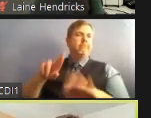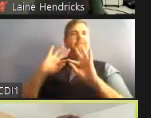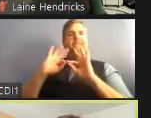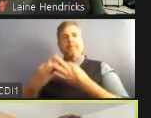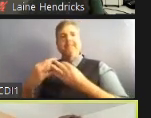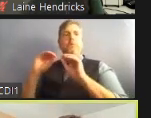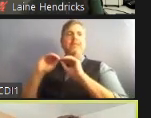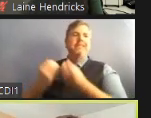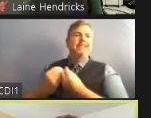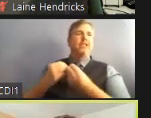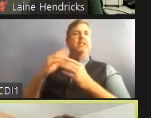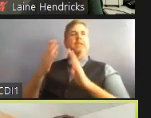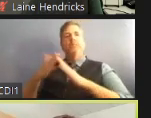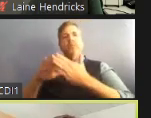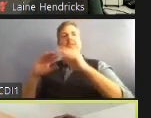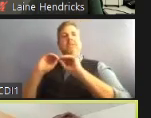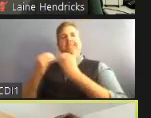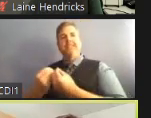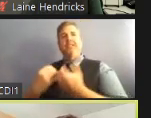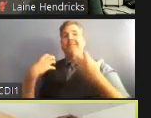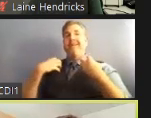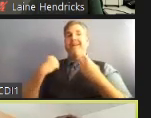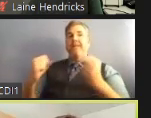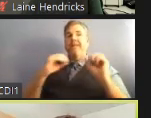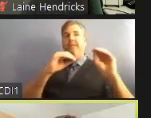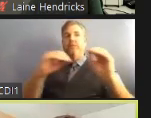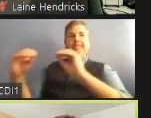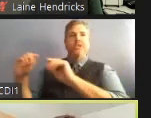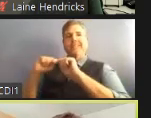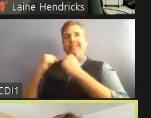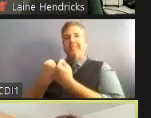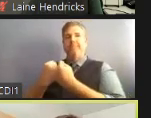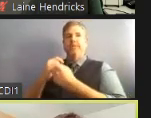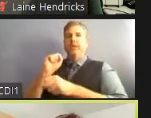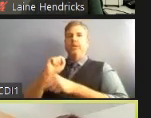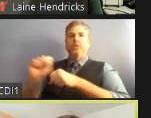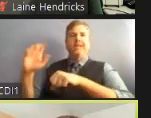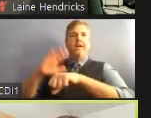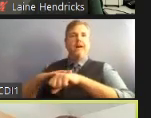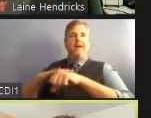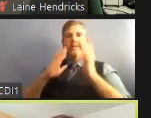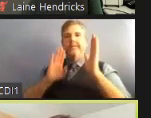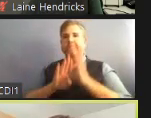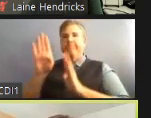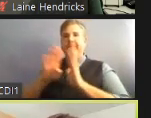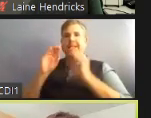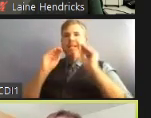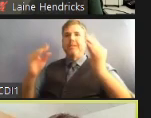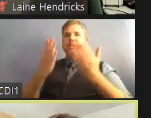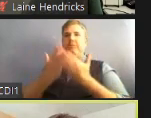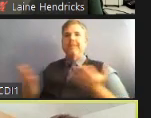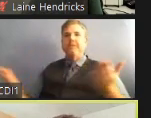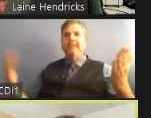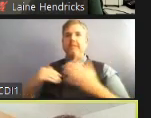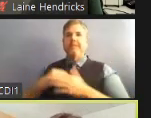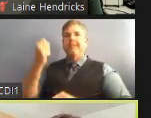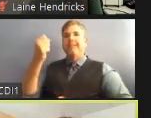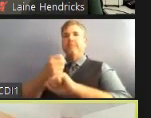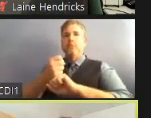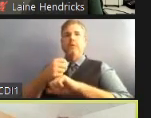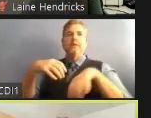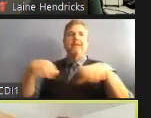team that is working on educational materials and is training promotores from within that community. A communication team